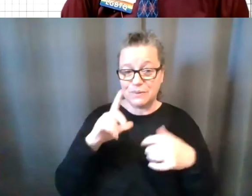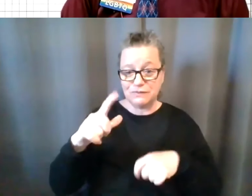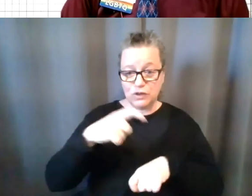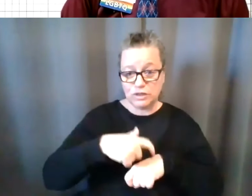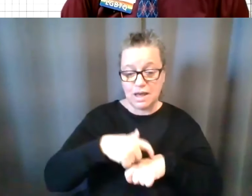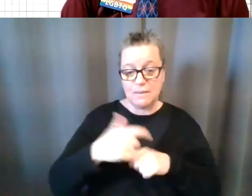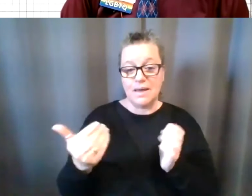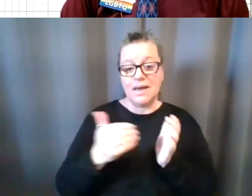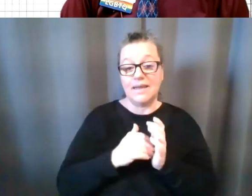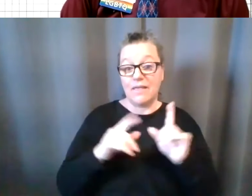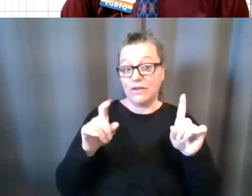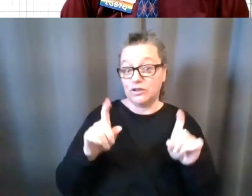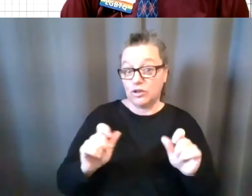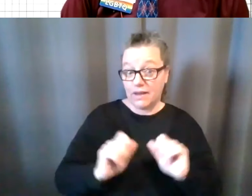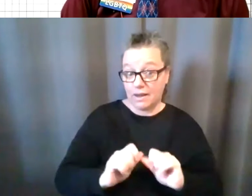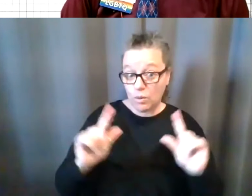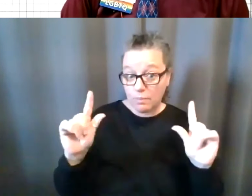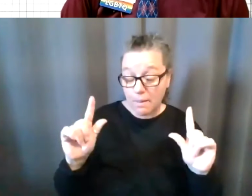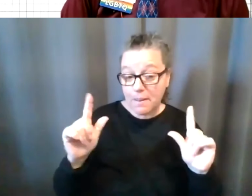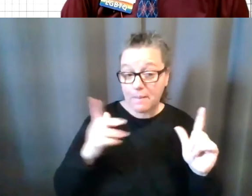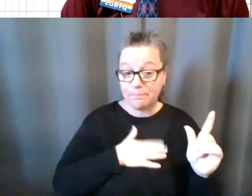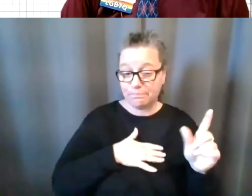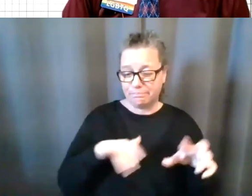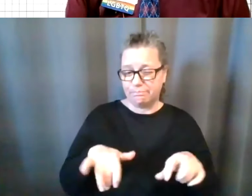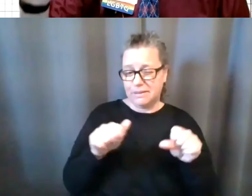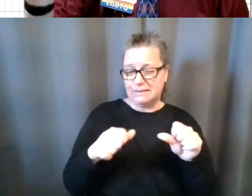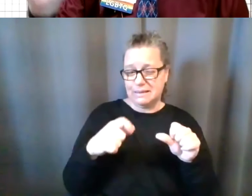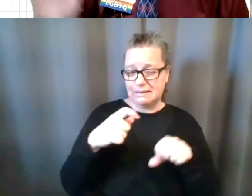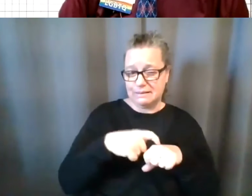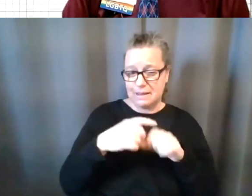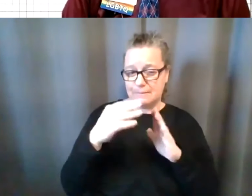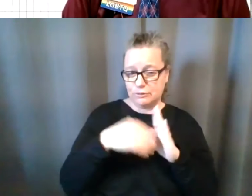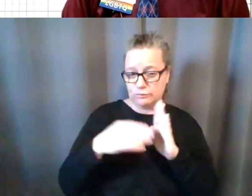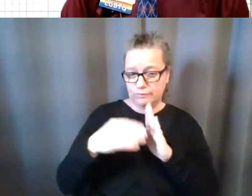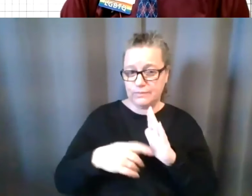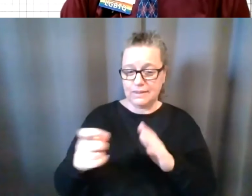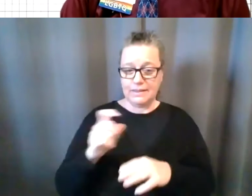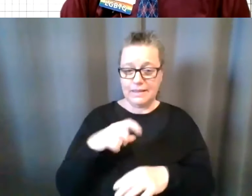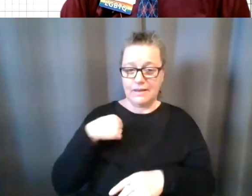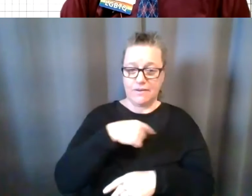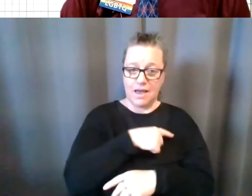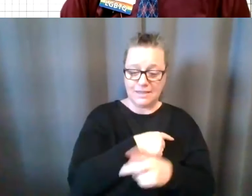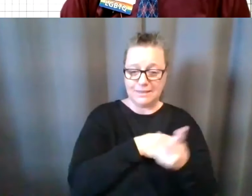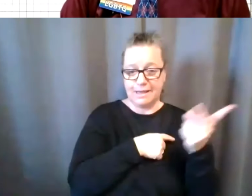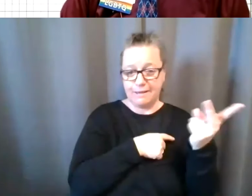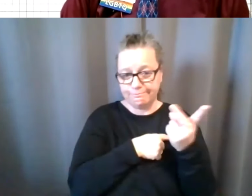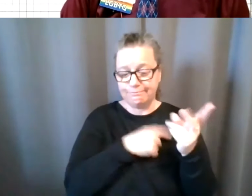the survey will pop up at the end. Please take the time to complete that. Give us and Shauna and